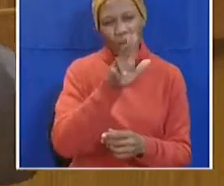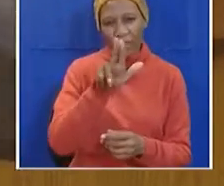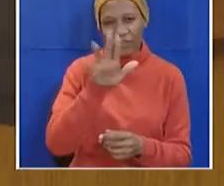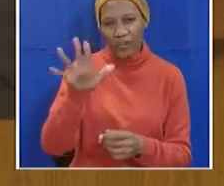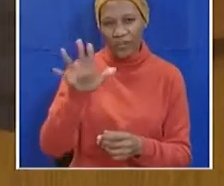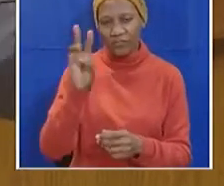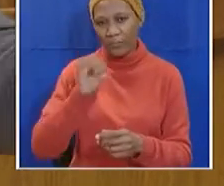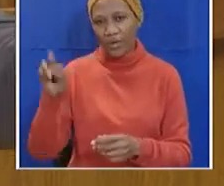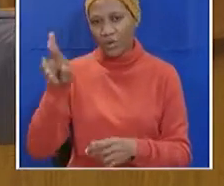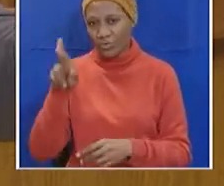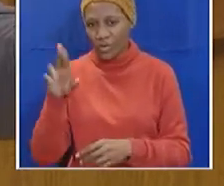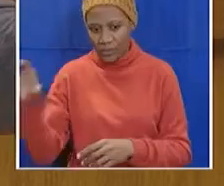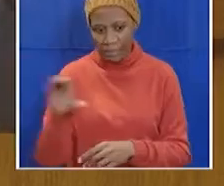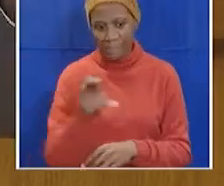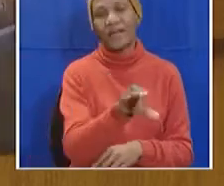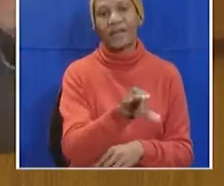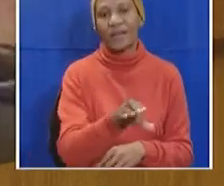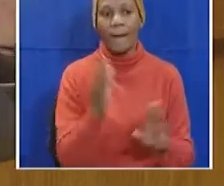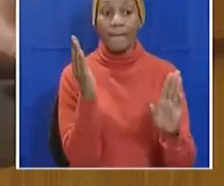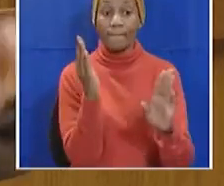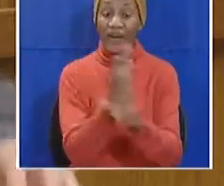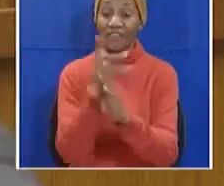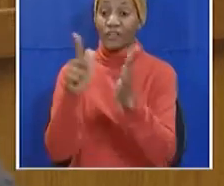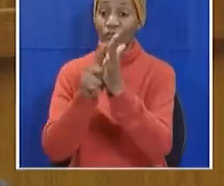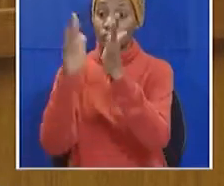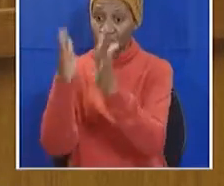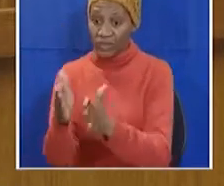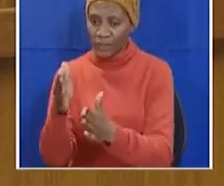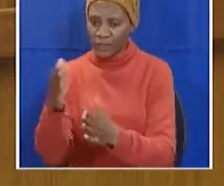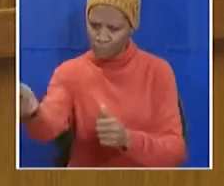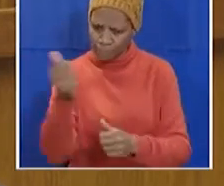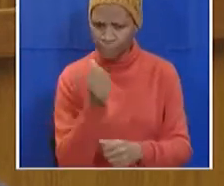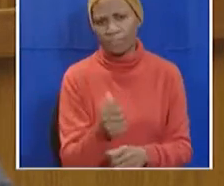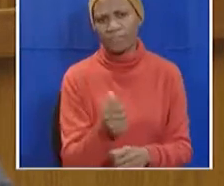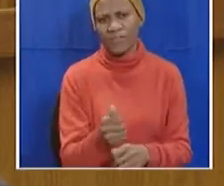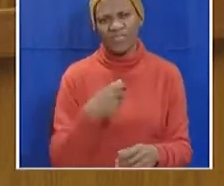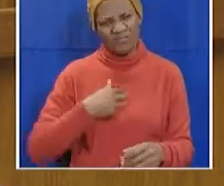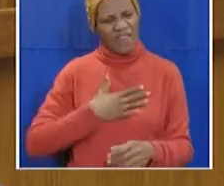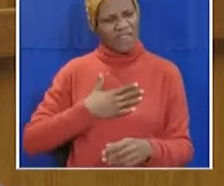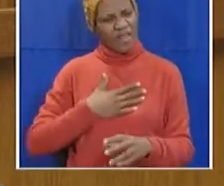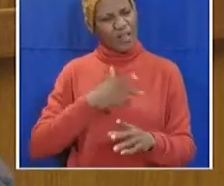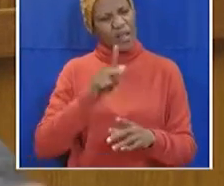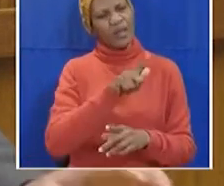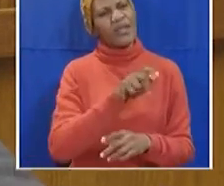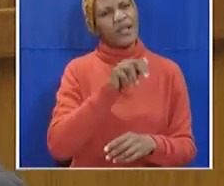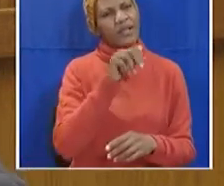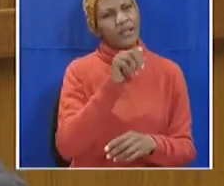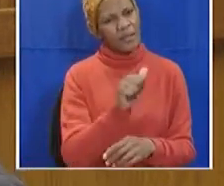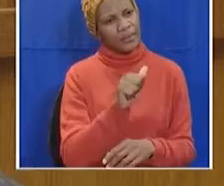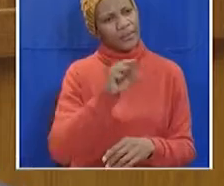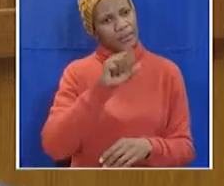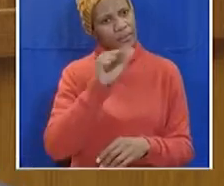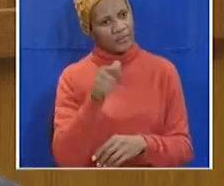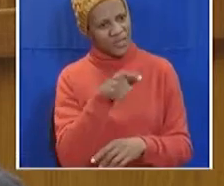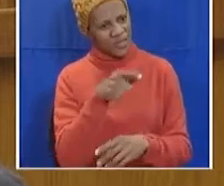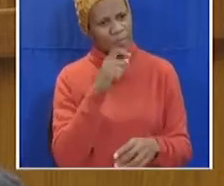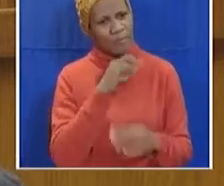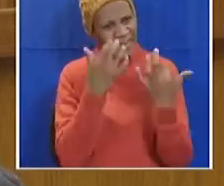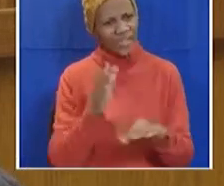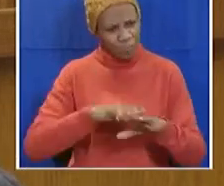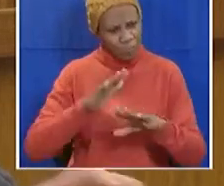used by private attorneys that we felt that Legal Aid South Africa could have used, and because of their financial constraints, they were